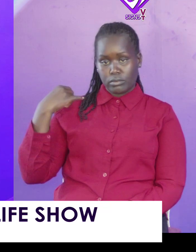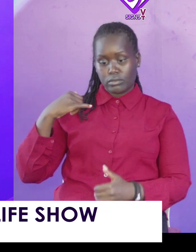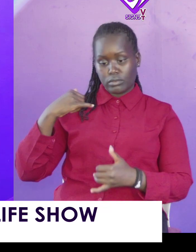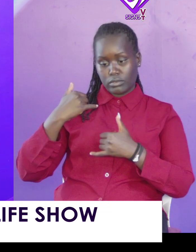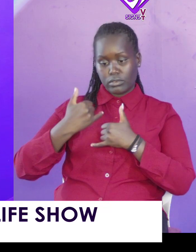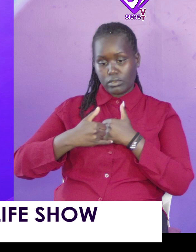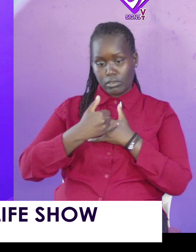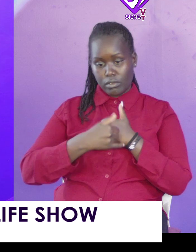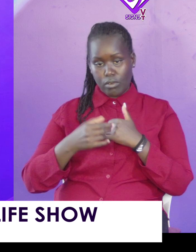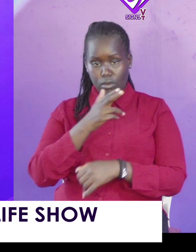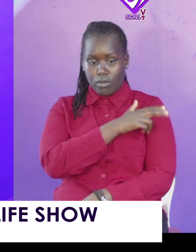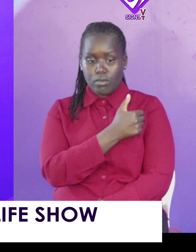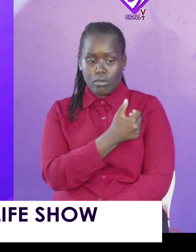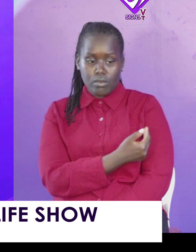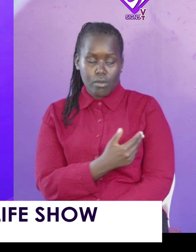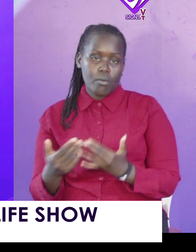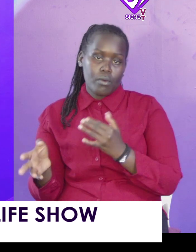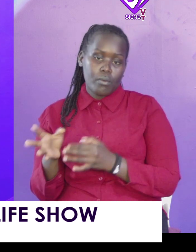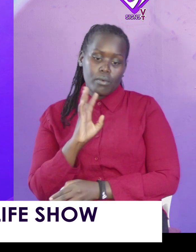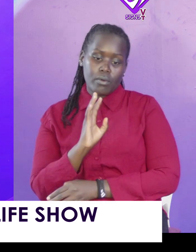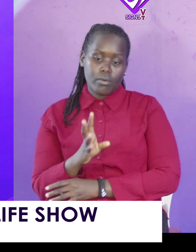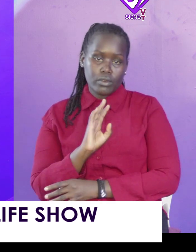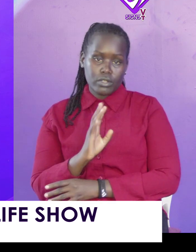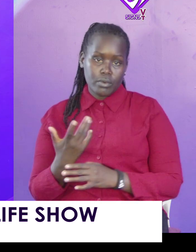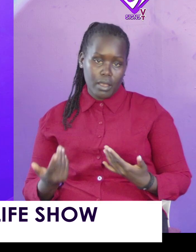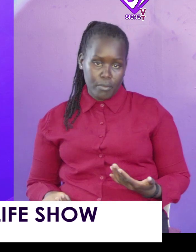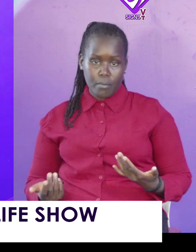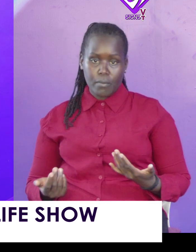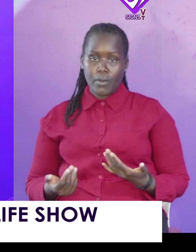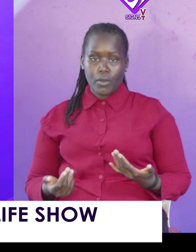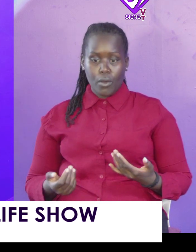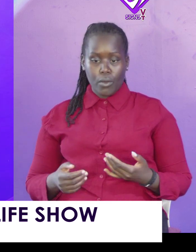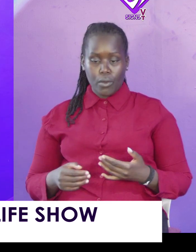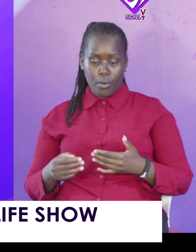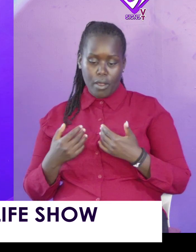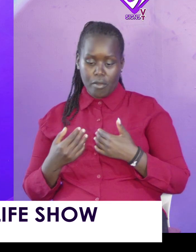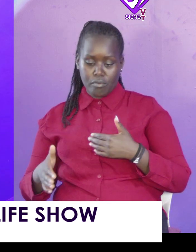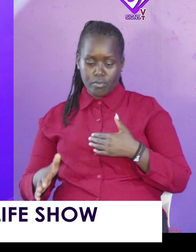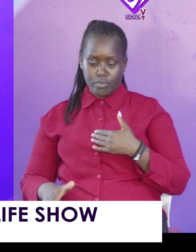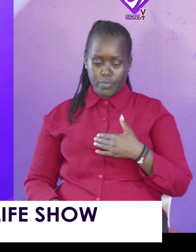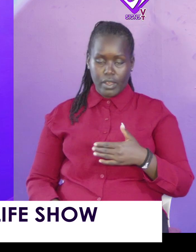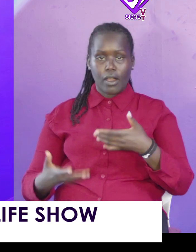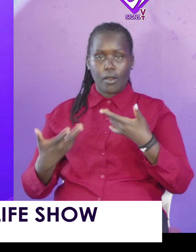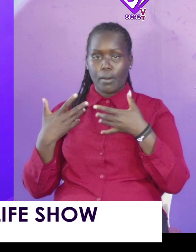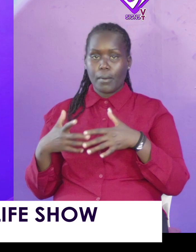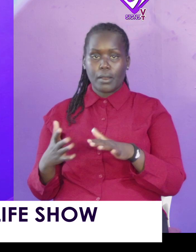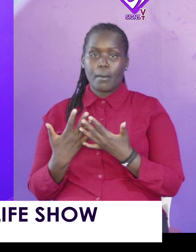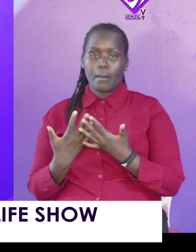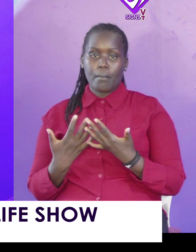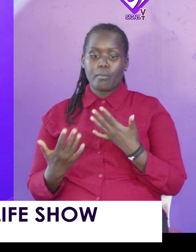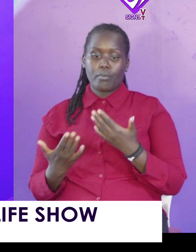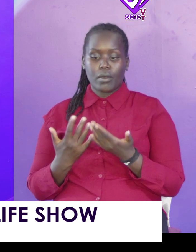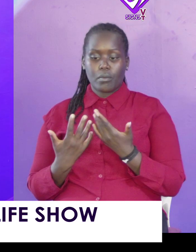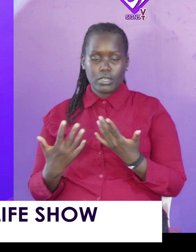hospital. I may be speaking to you and you've just lost your limbs. You may have just lost something, your